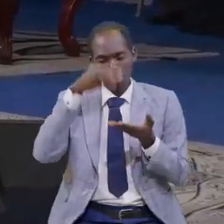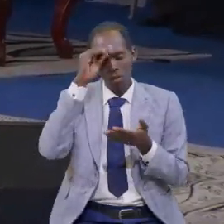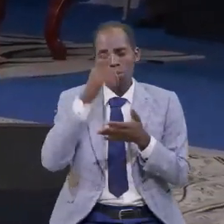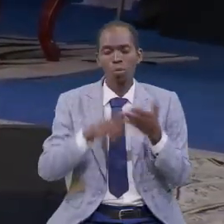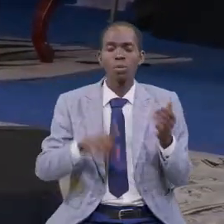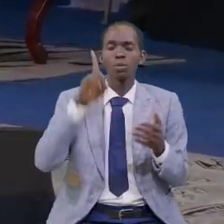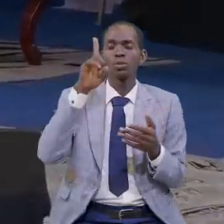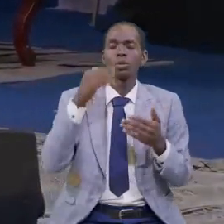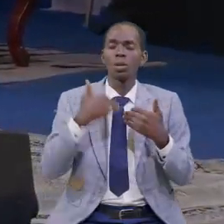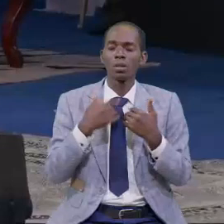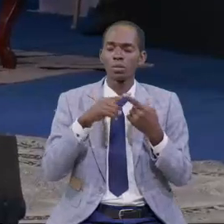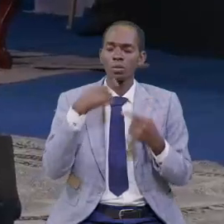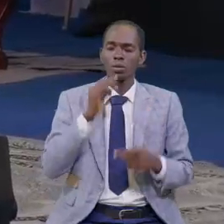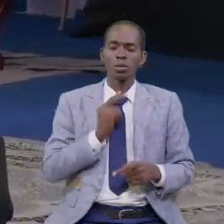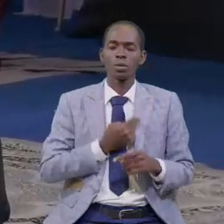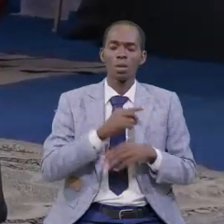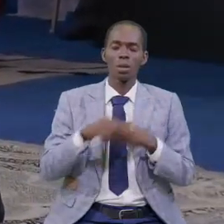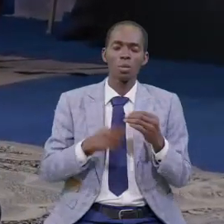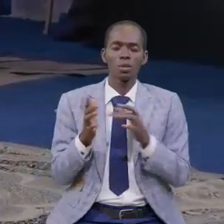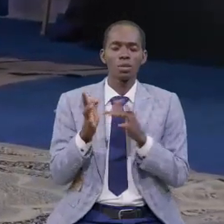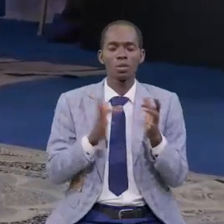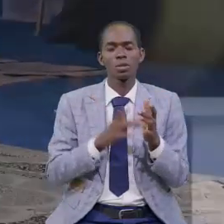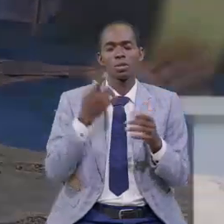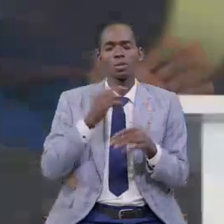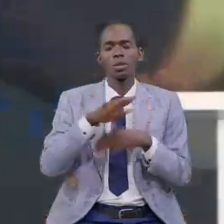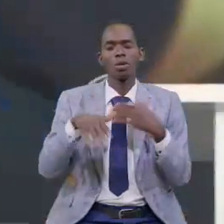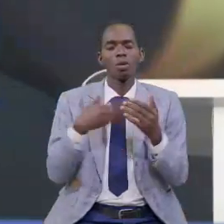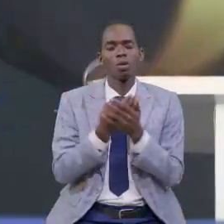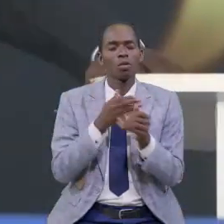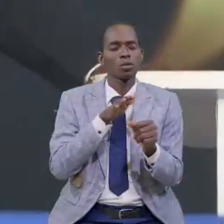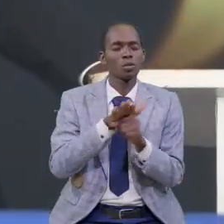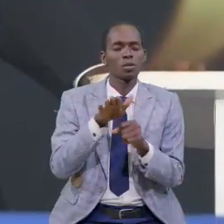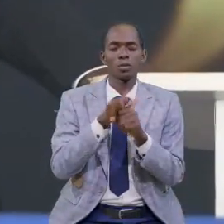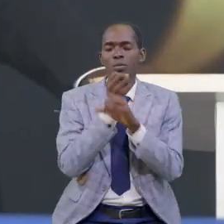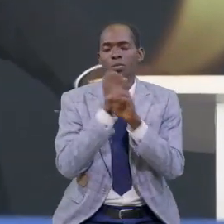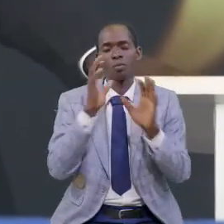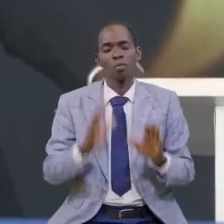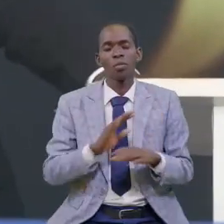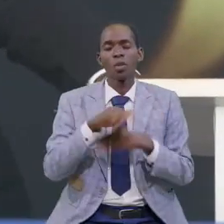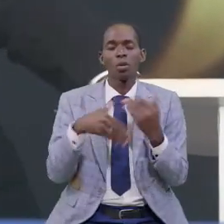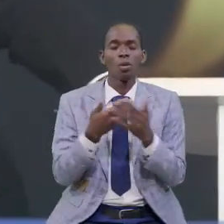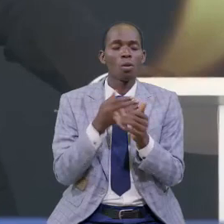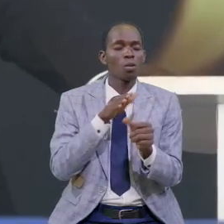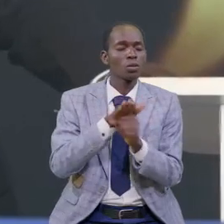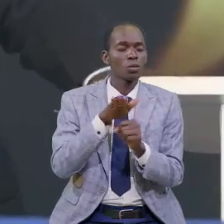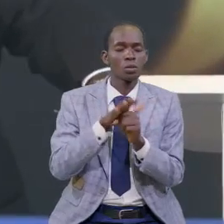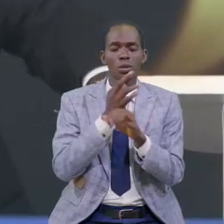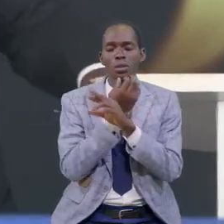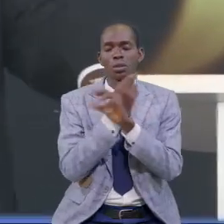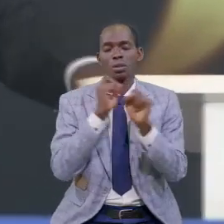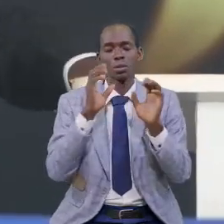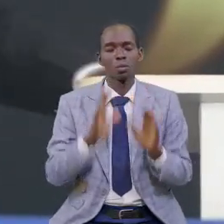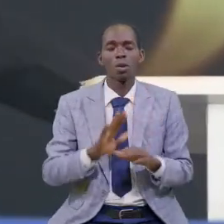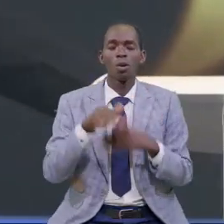Jesus, the all-sufficient Savior, all-sufficient Redeemer, all-sufficient